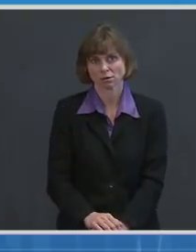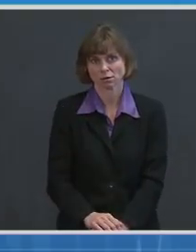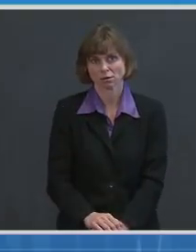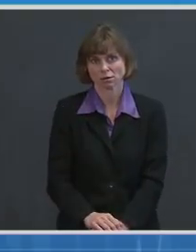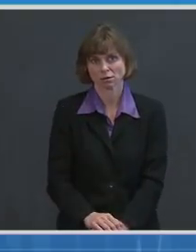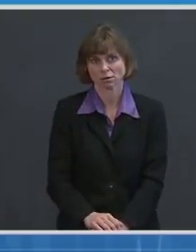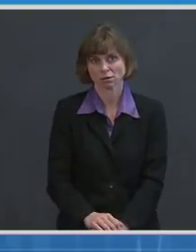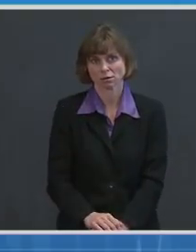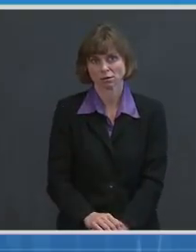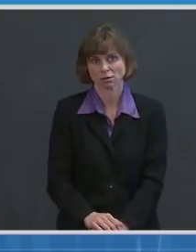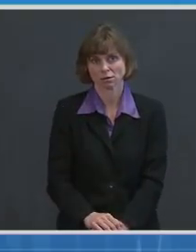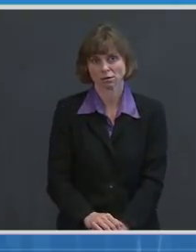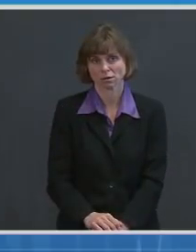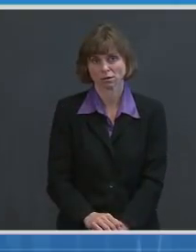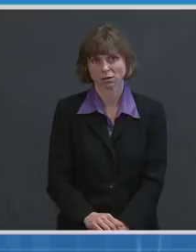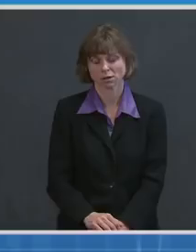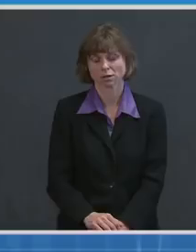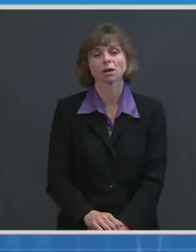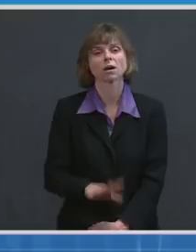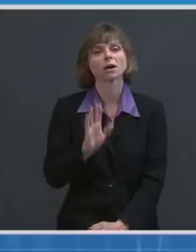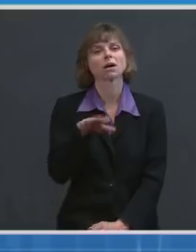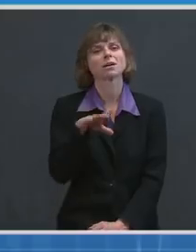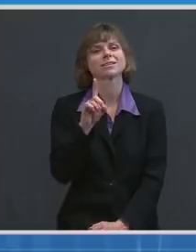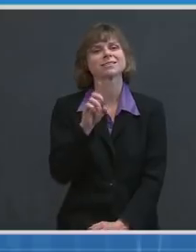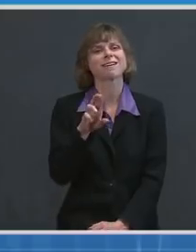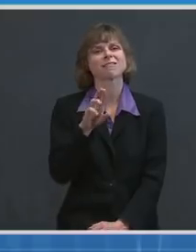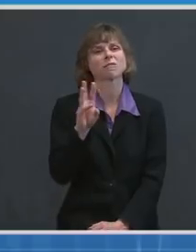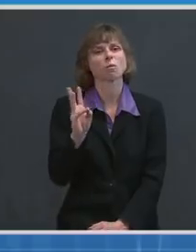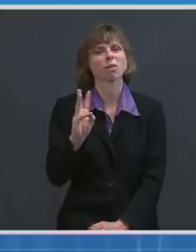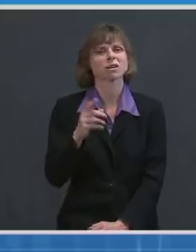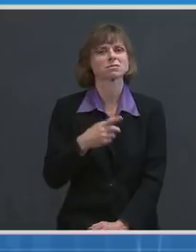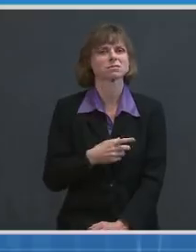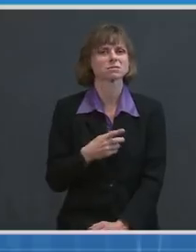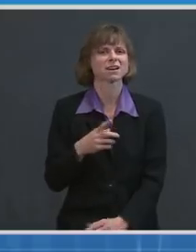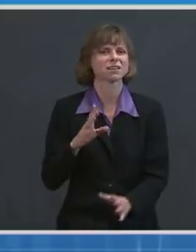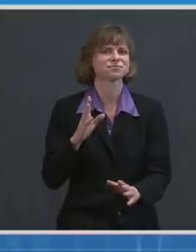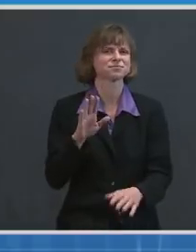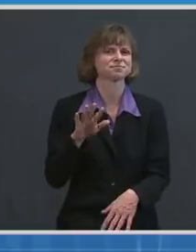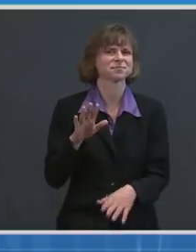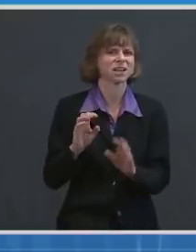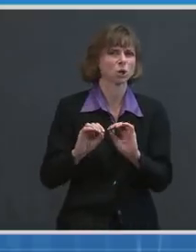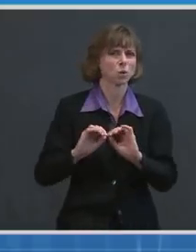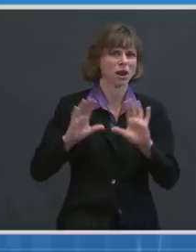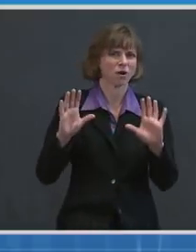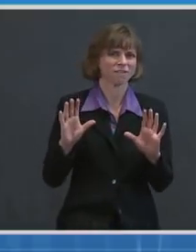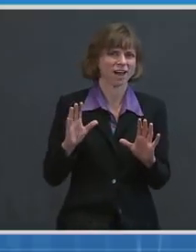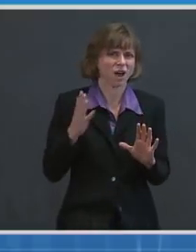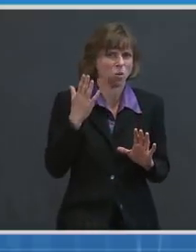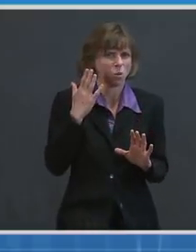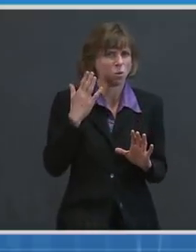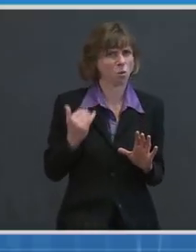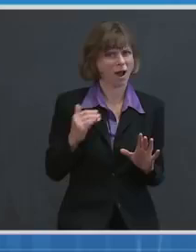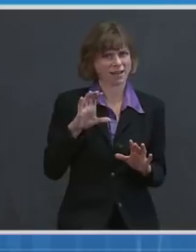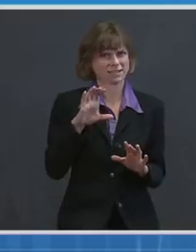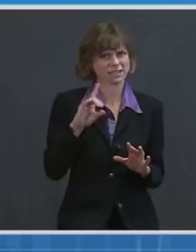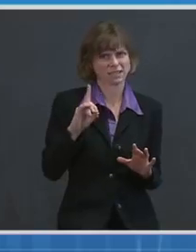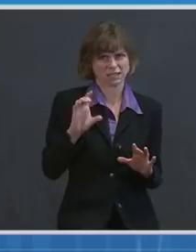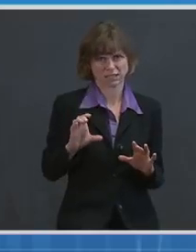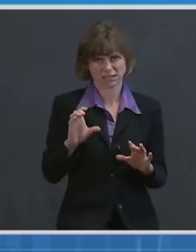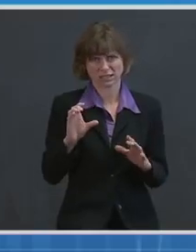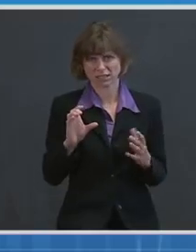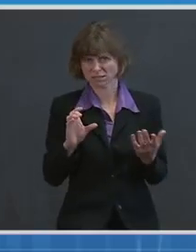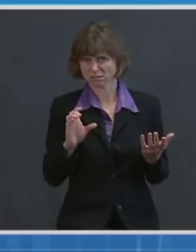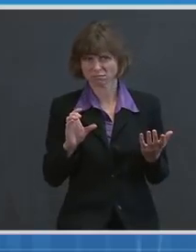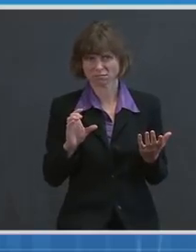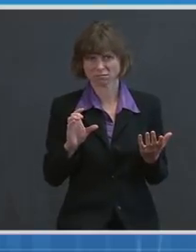Thanks you all for doing the call. For Dr. Walensky, I was hoping you can clarify why the CDC hasn't what